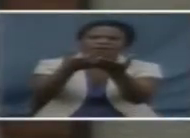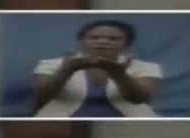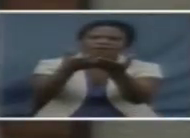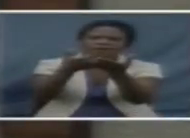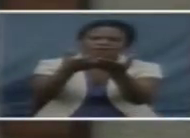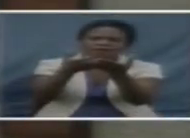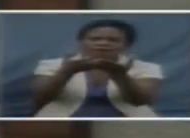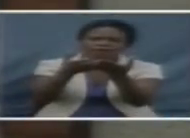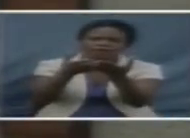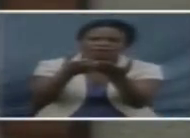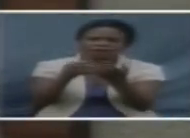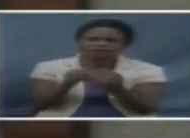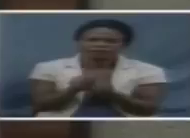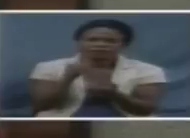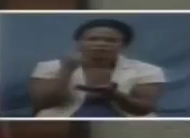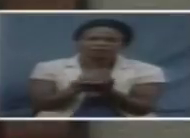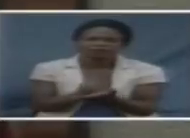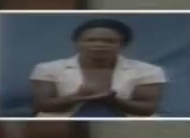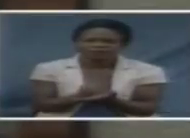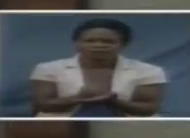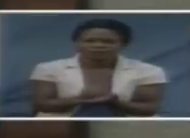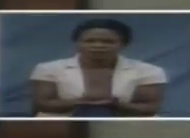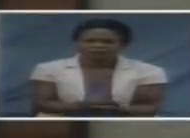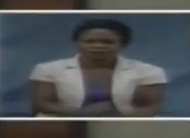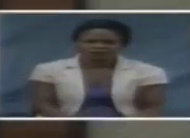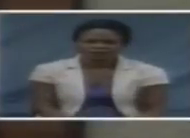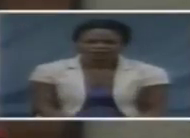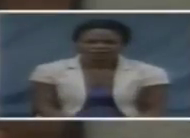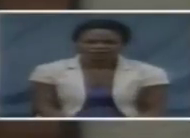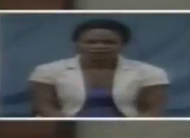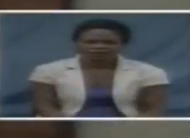charge. Amen.